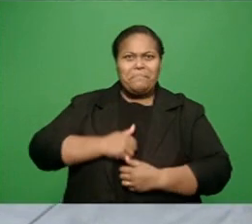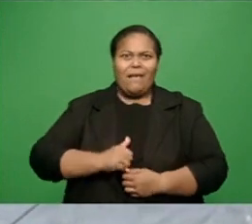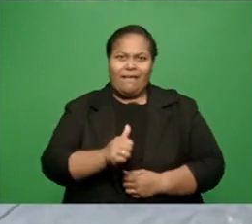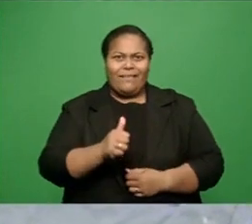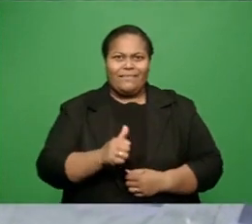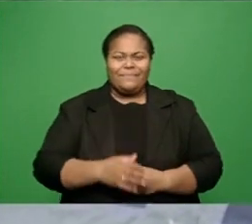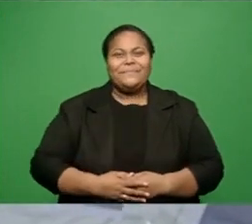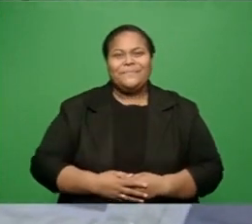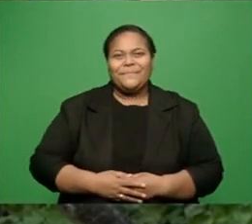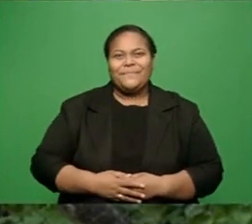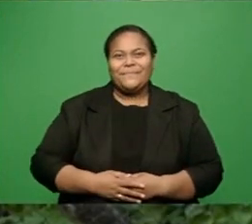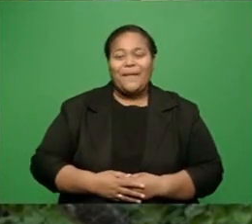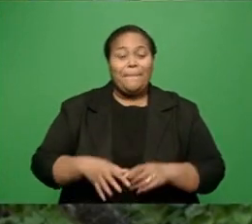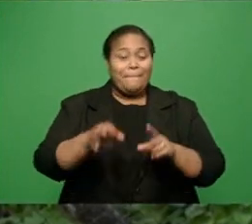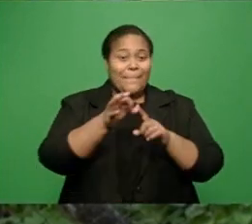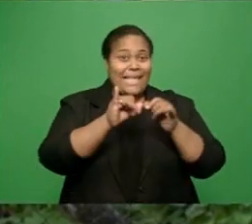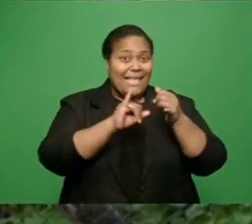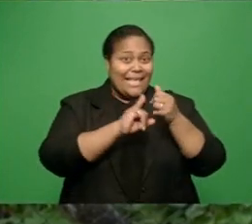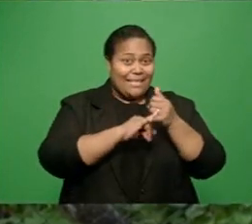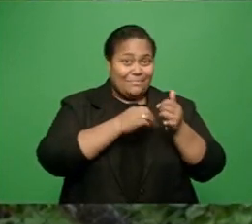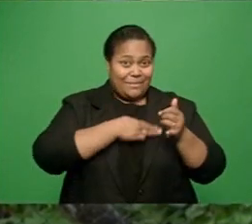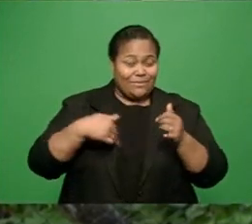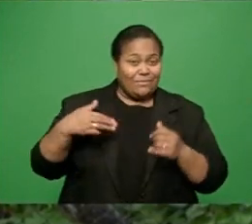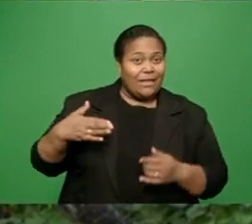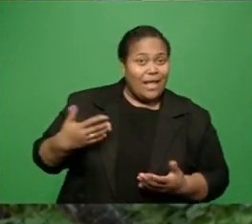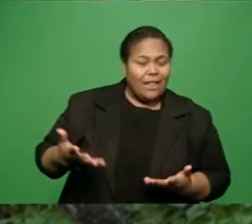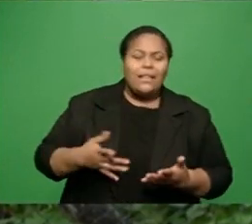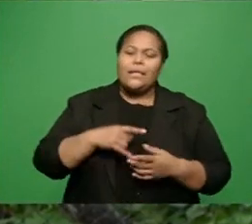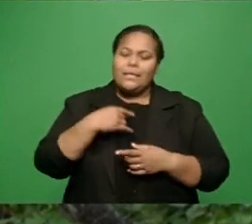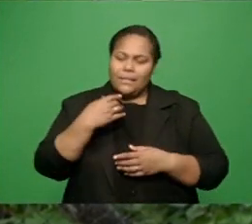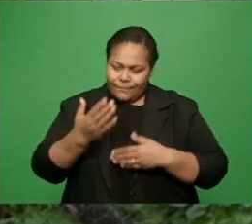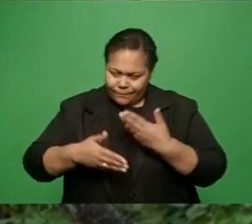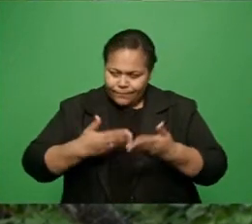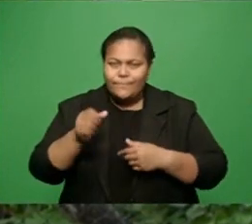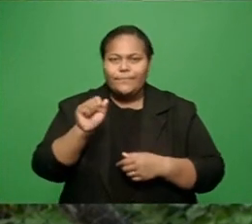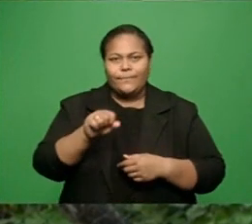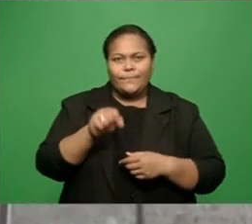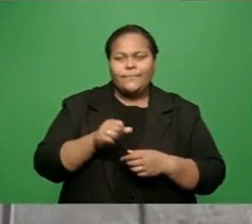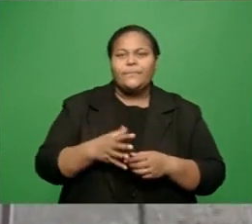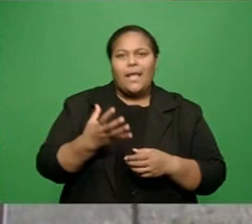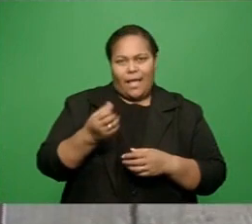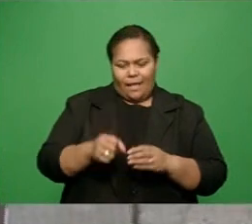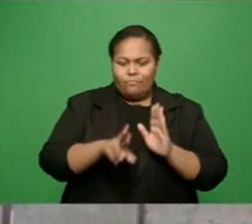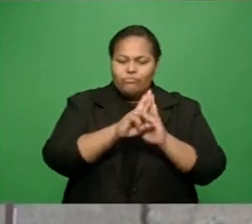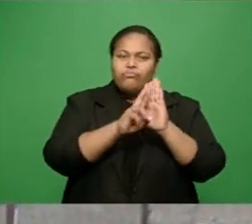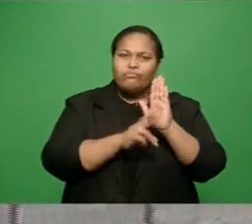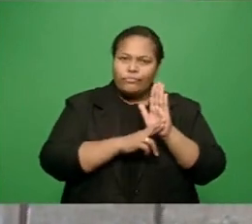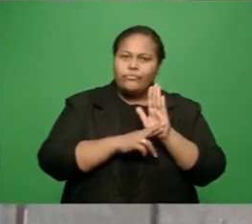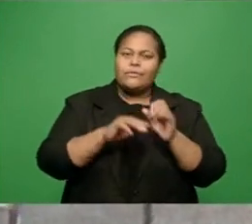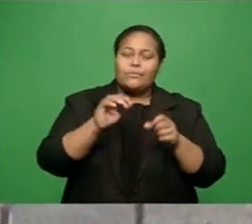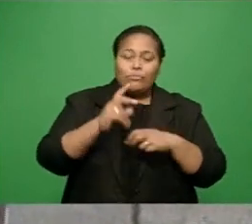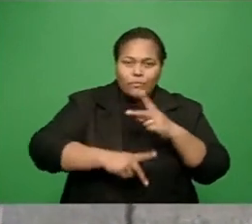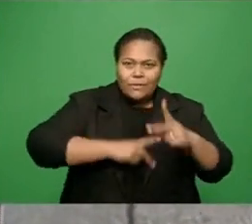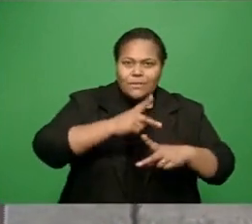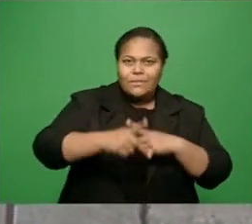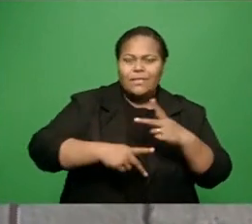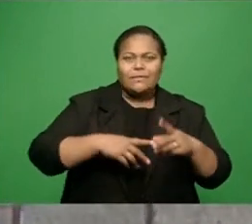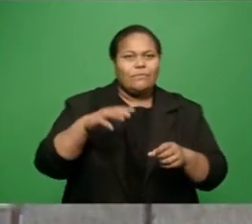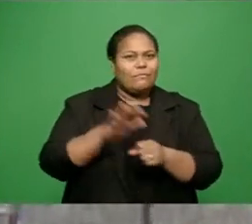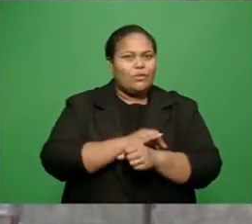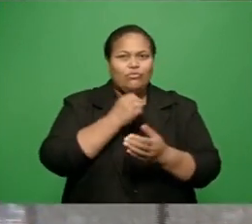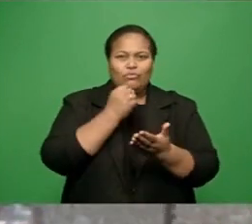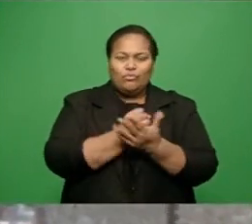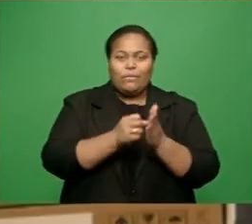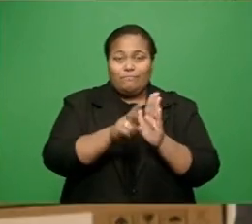Health Dr. James Fong says they are taking preventative measures to ensure the quarantine protocols will be adhered to at all